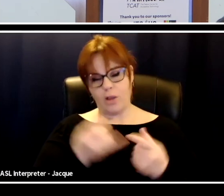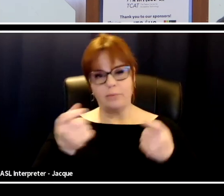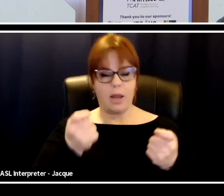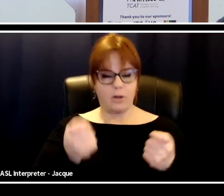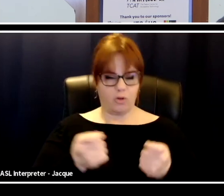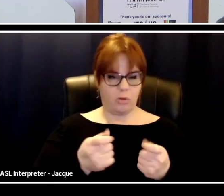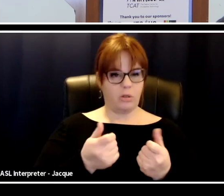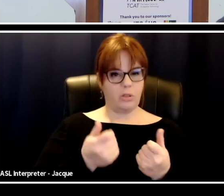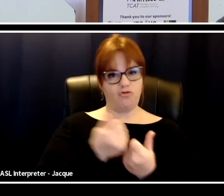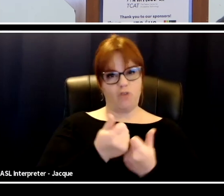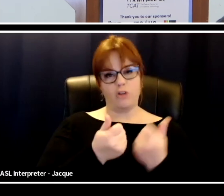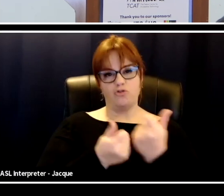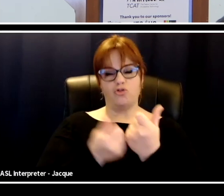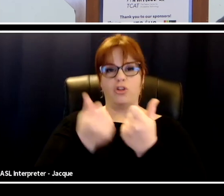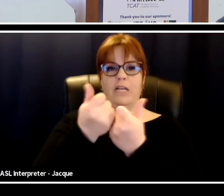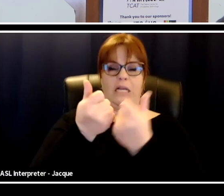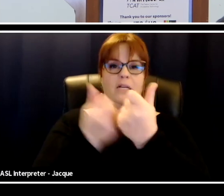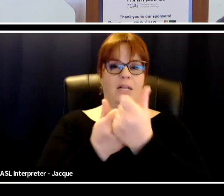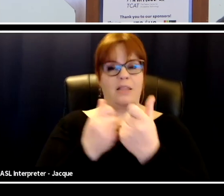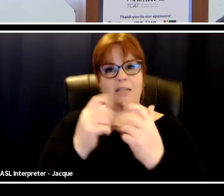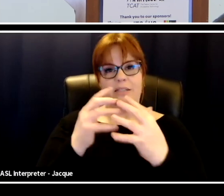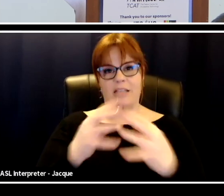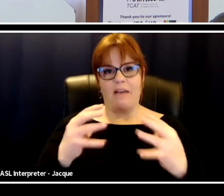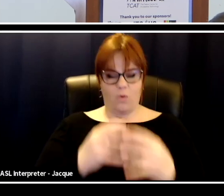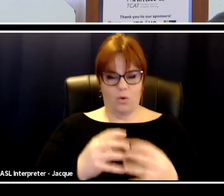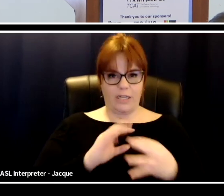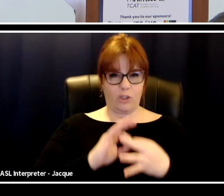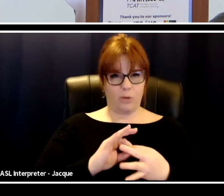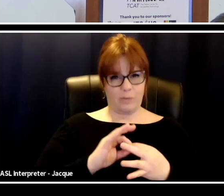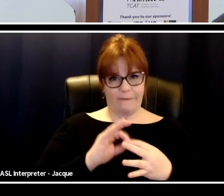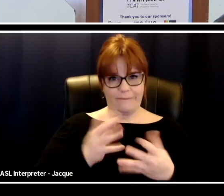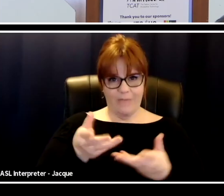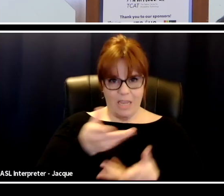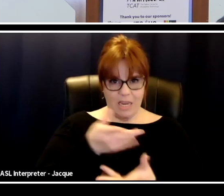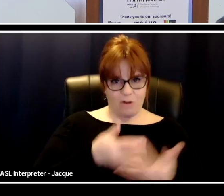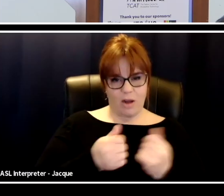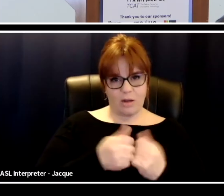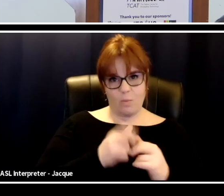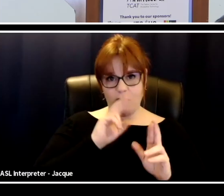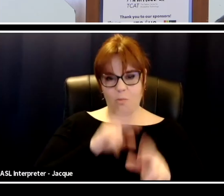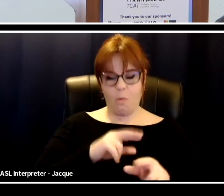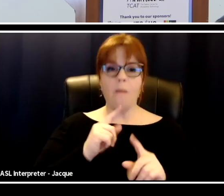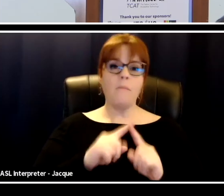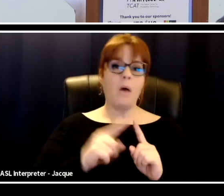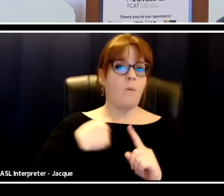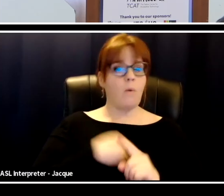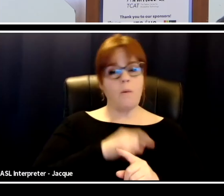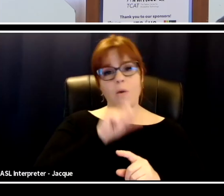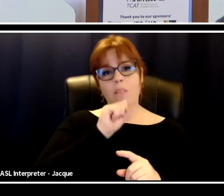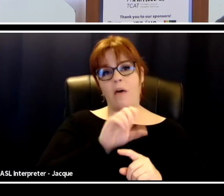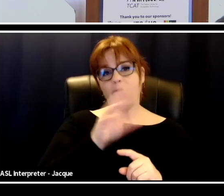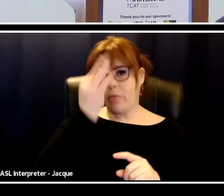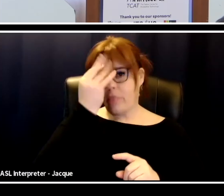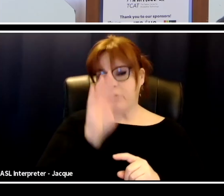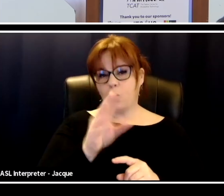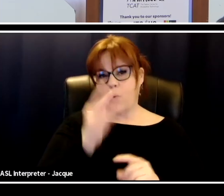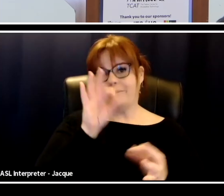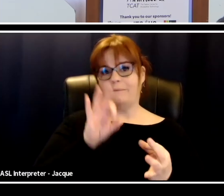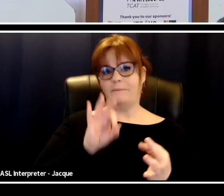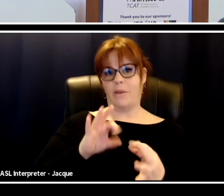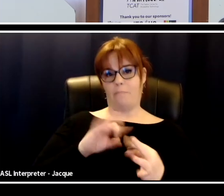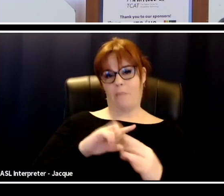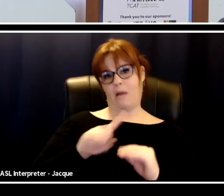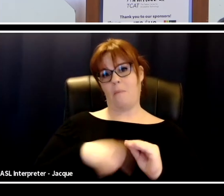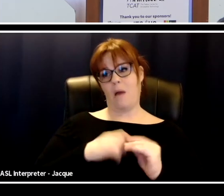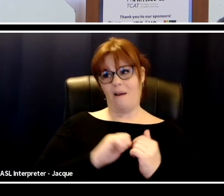or scaffold this process a little bit more in terms of interacting with the report. But we would love your thoughts and feedback on, you know, kind of